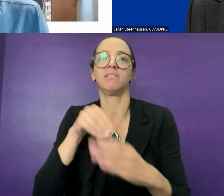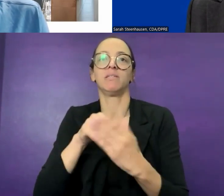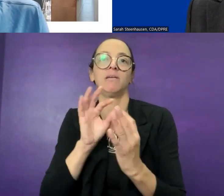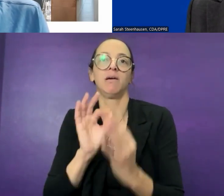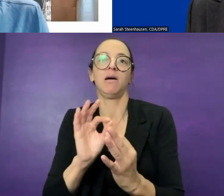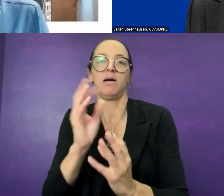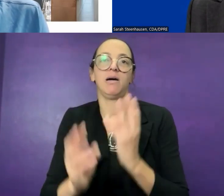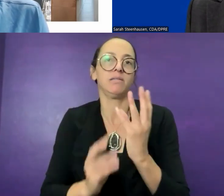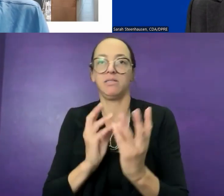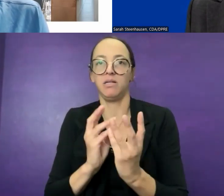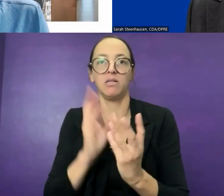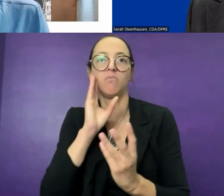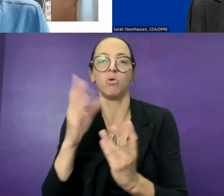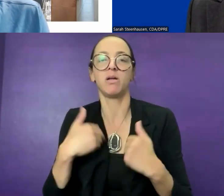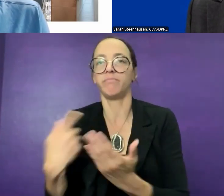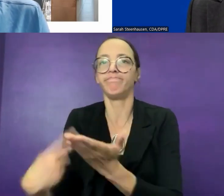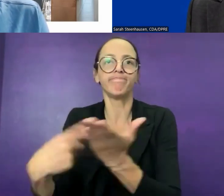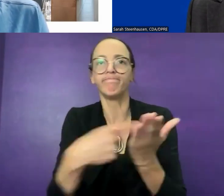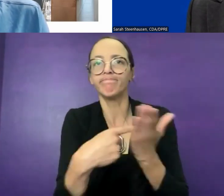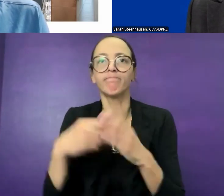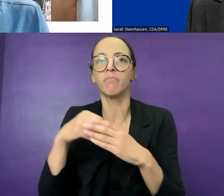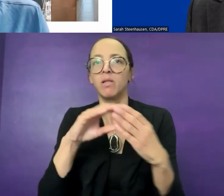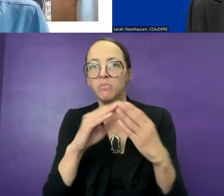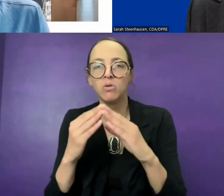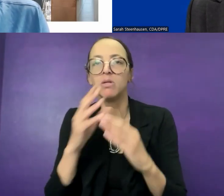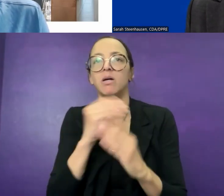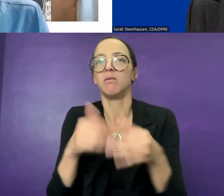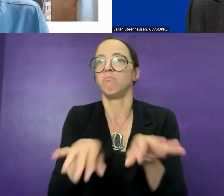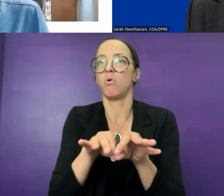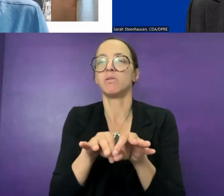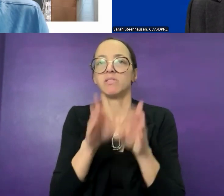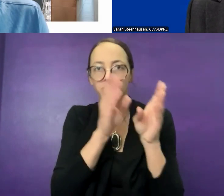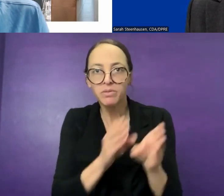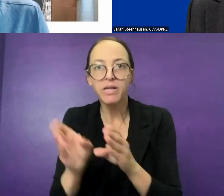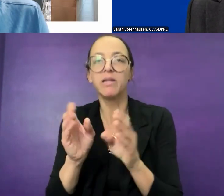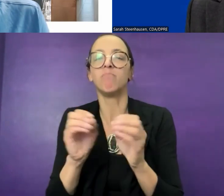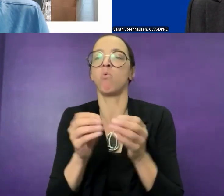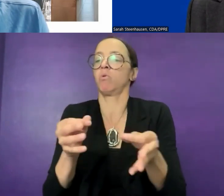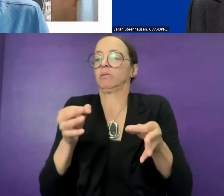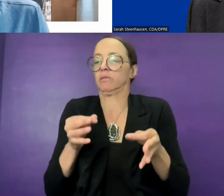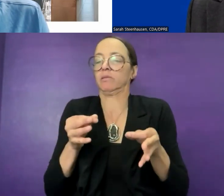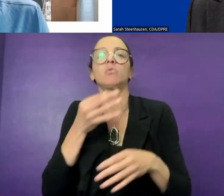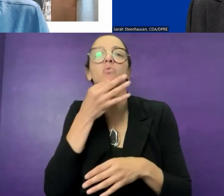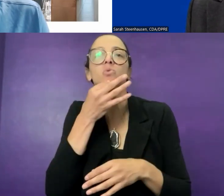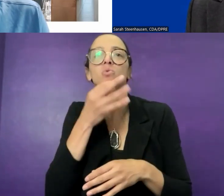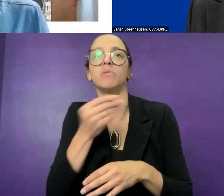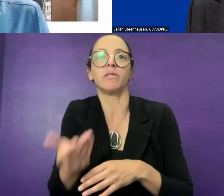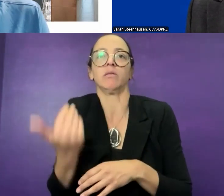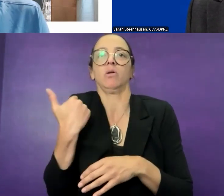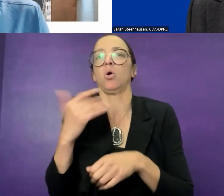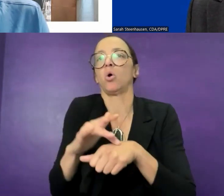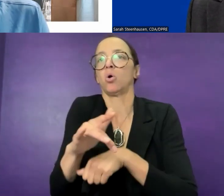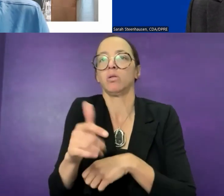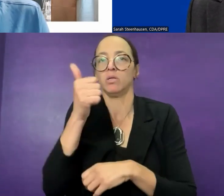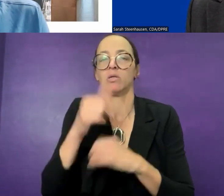conversation in the community and about the importance of planning sooner and earlier. This initiative doesn't squarely focus on that,